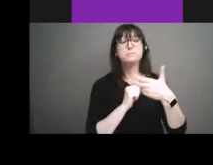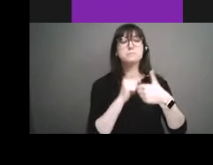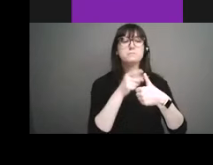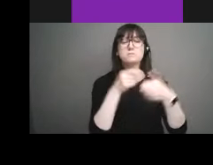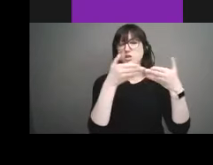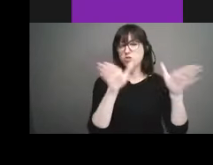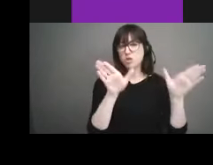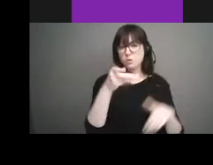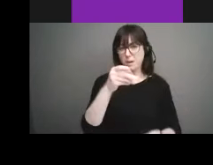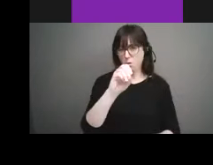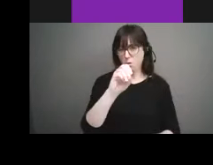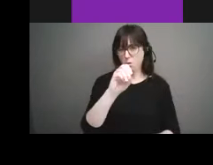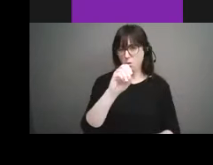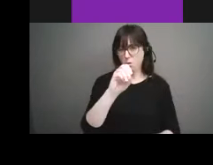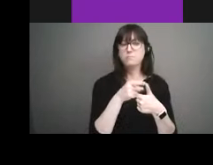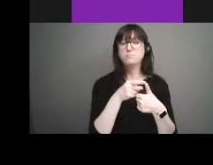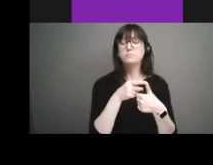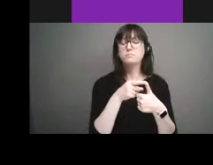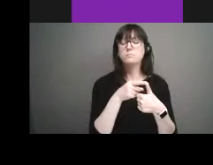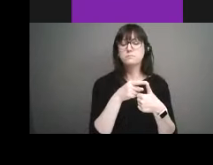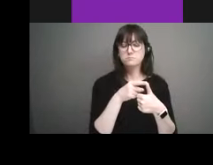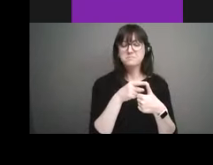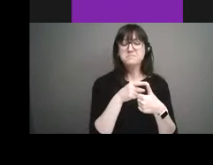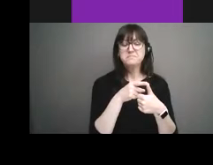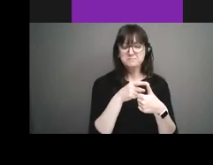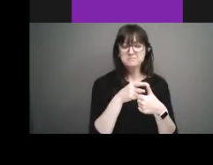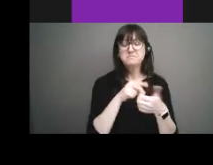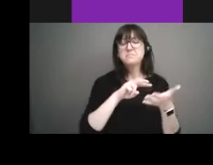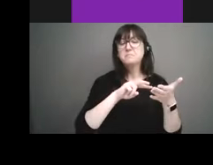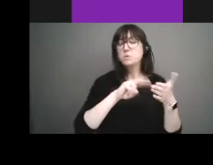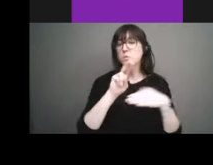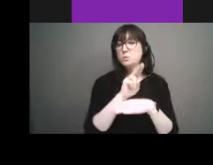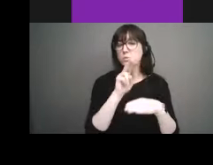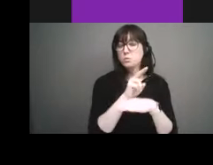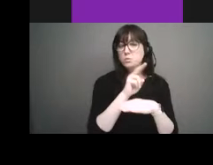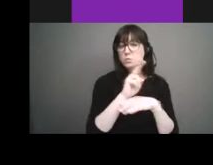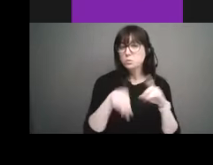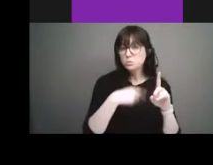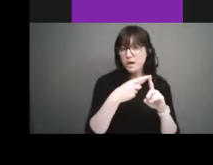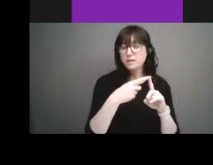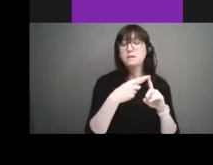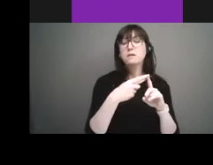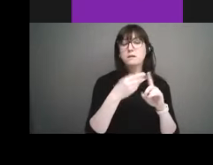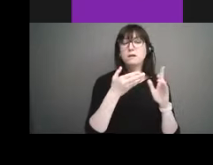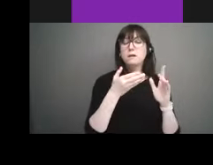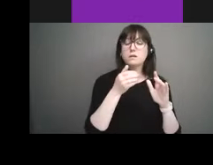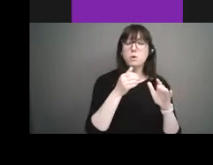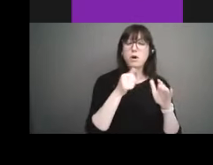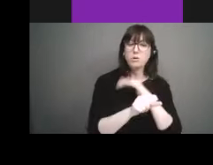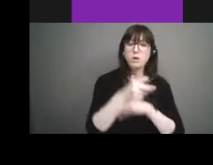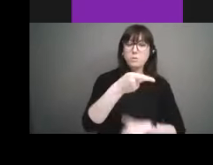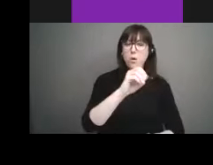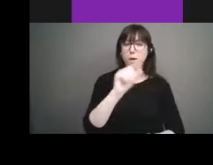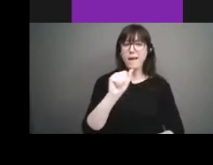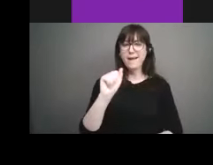general power of attorney. This general power of attorney is used through the Powers of Attorney Act, and it's